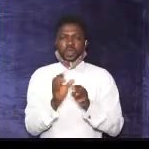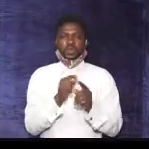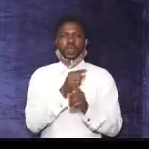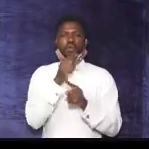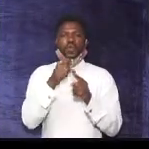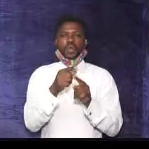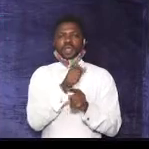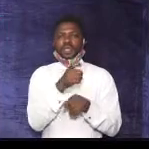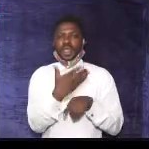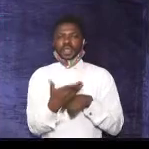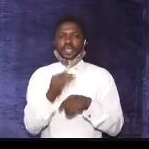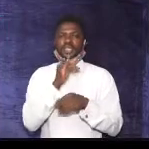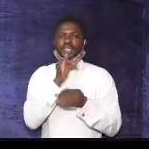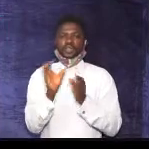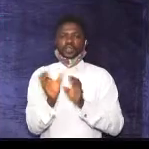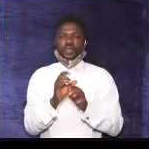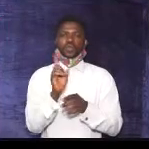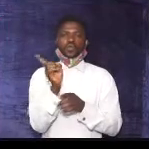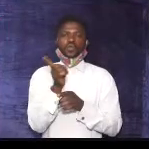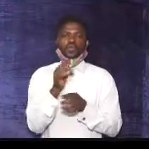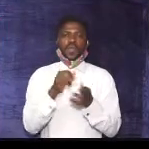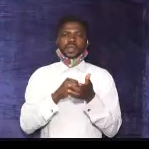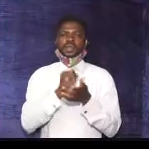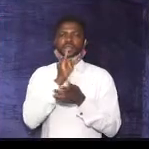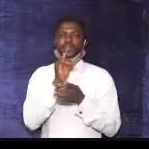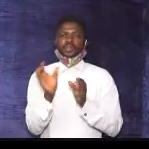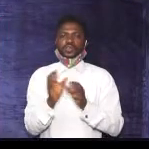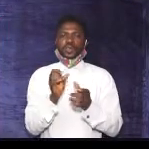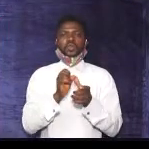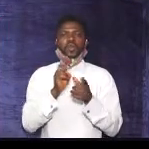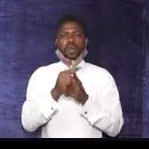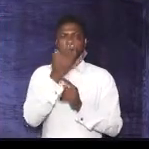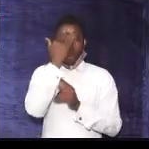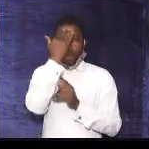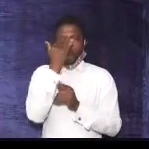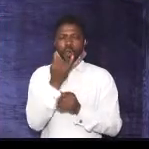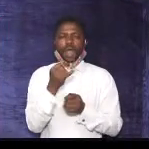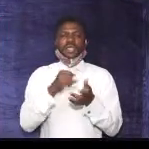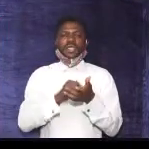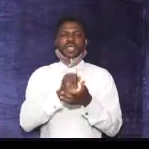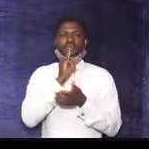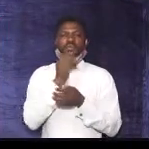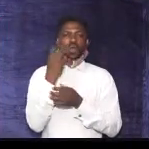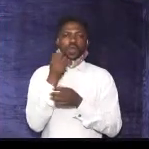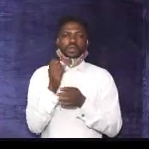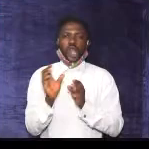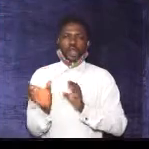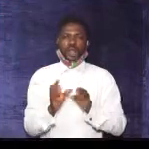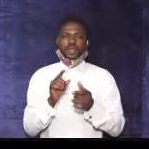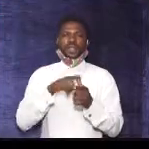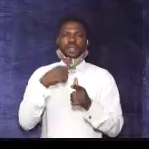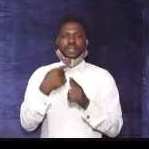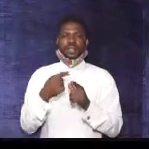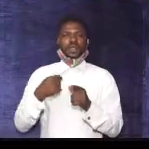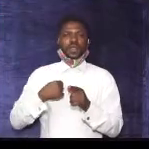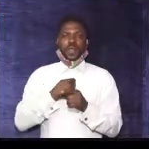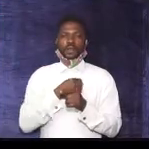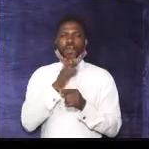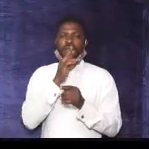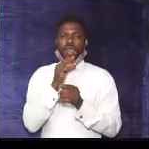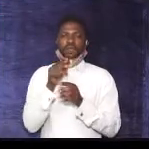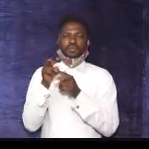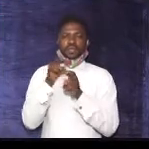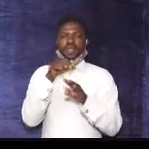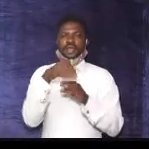done, when a thing is done, where it is done, or why it was done, then